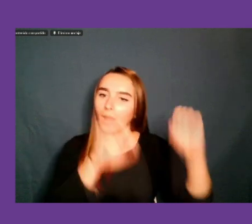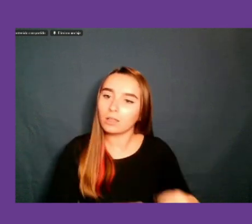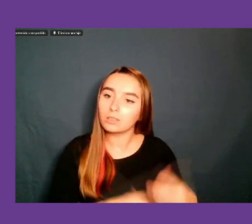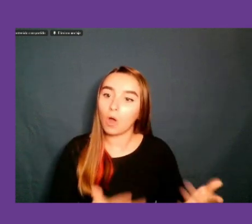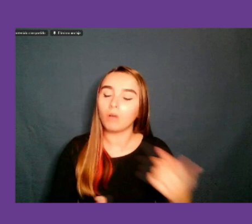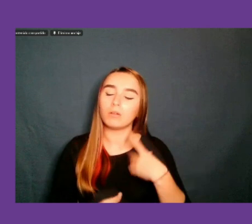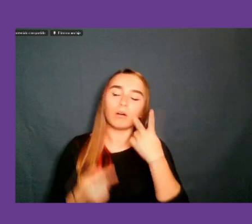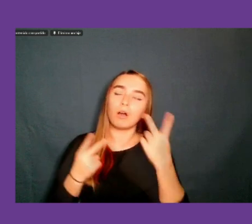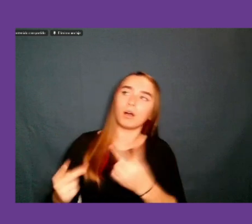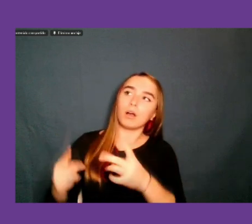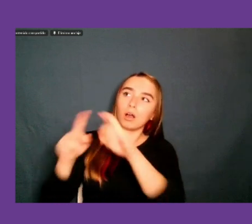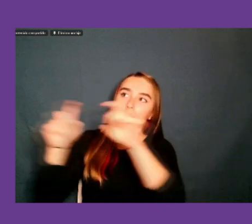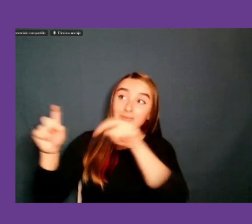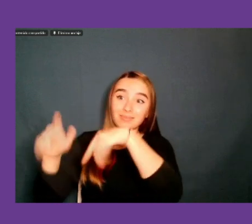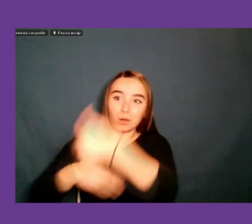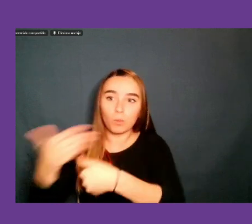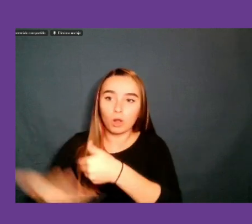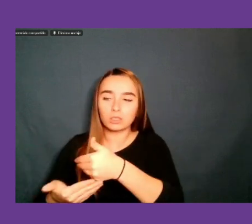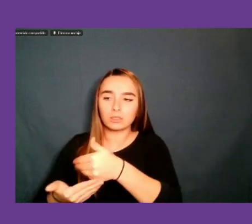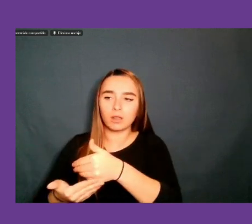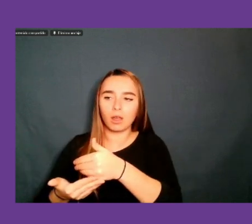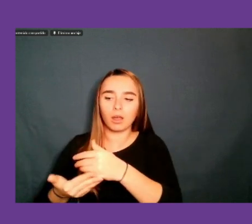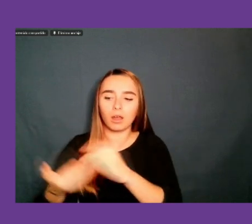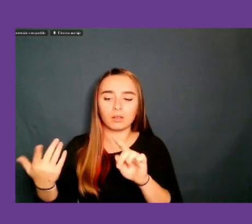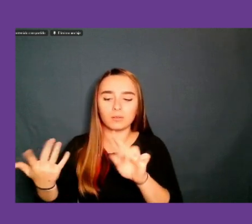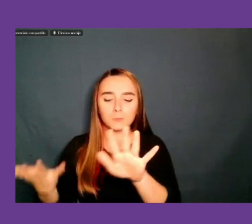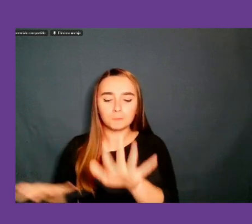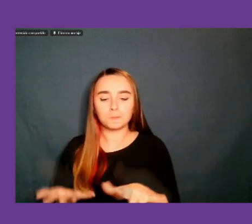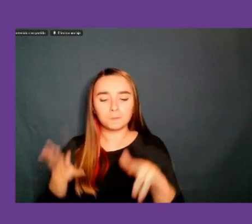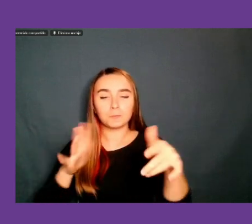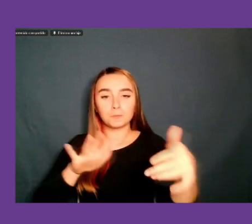process could ensure finally the